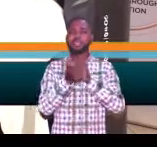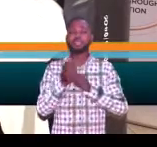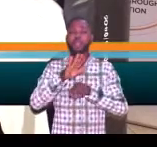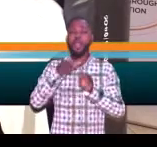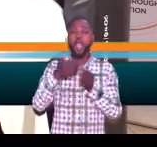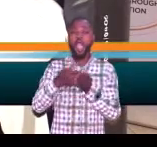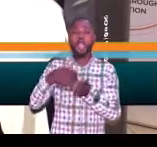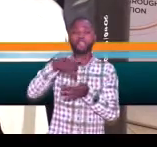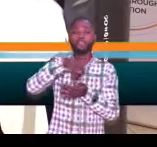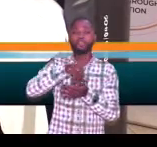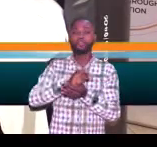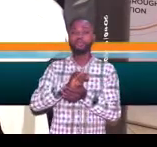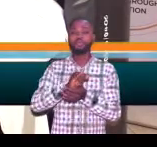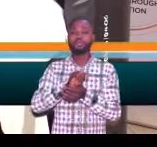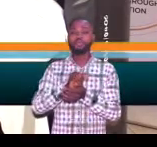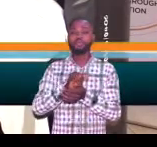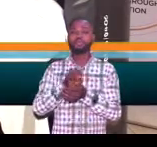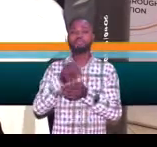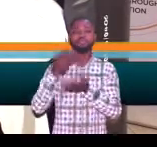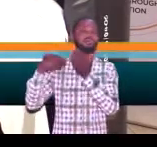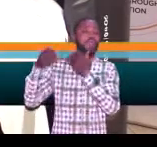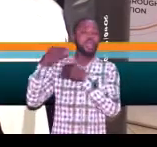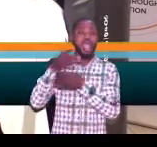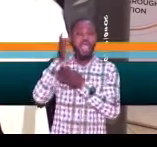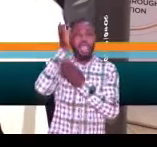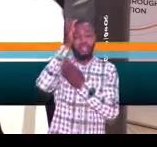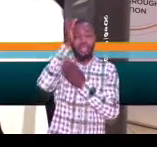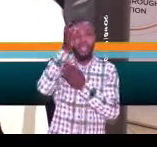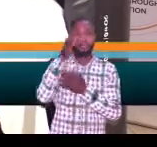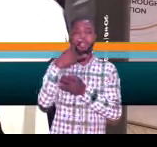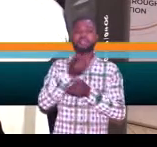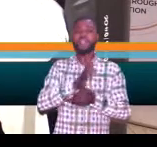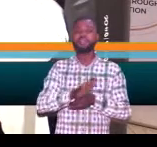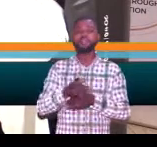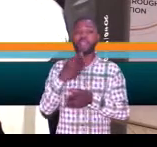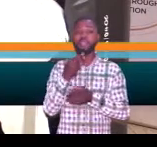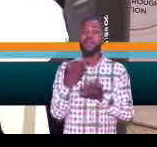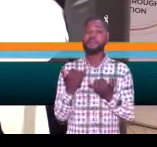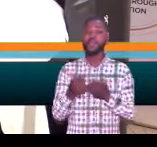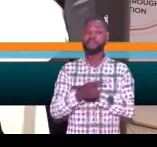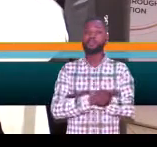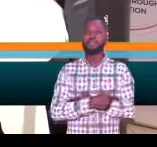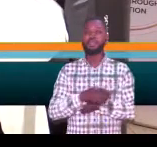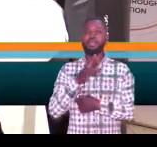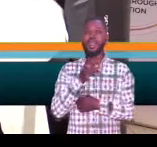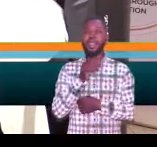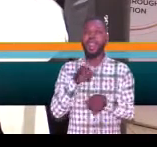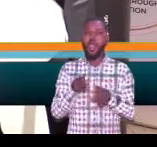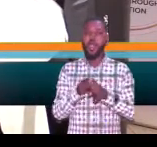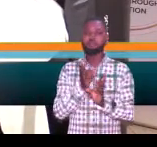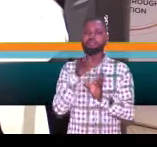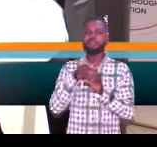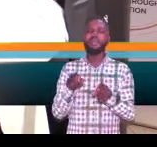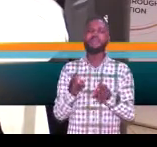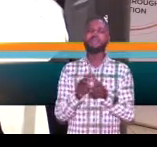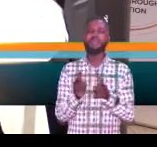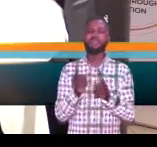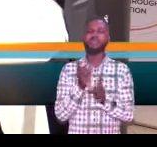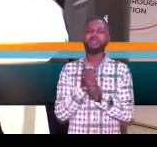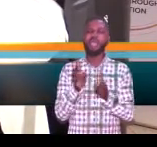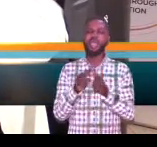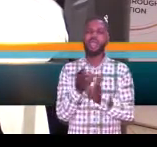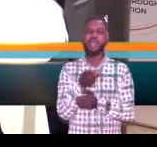All those revered careers, the children of today are not so keen, only very